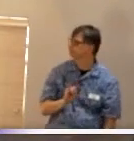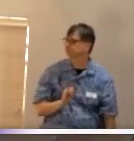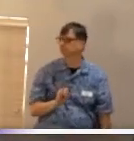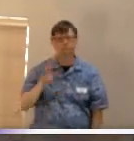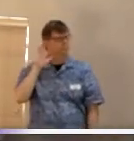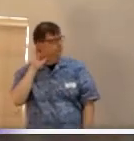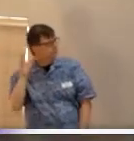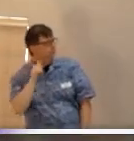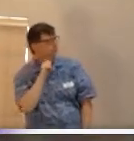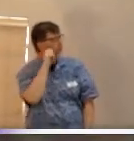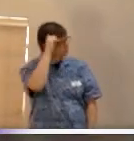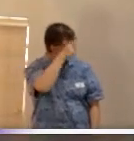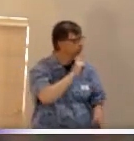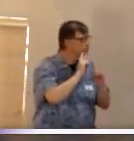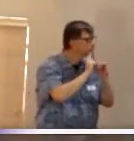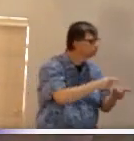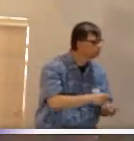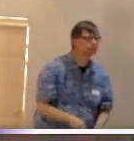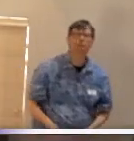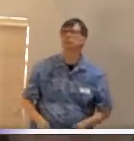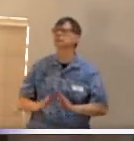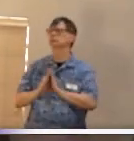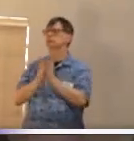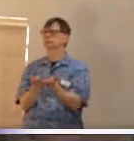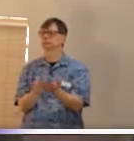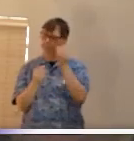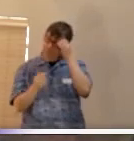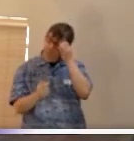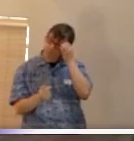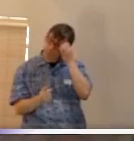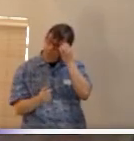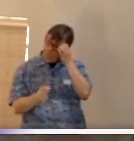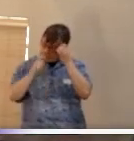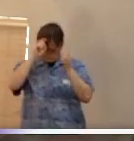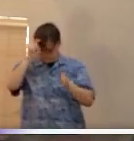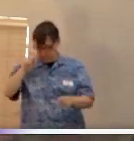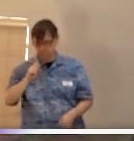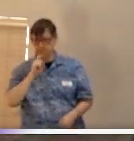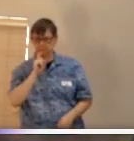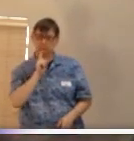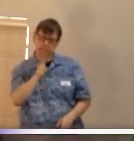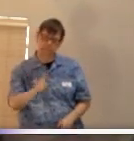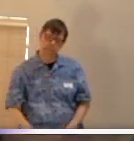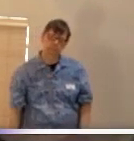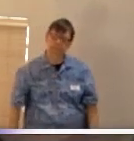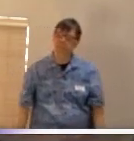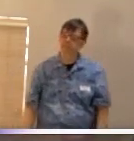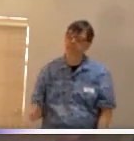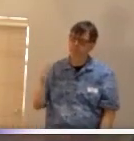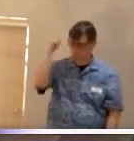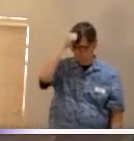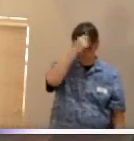I heard this gentleman say this morning on the way up, someone was asking him a question in a Q&A, and he said, how